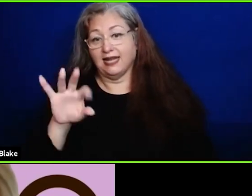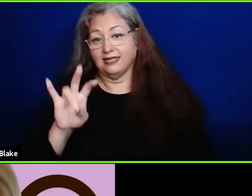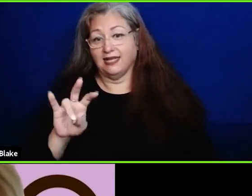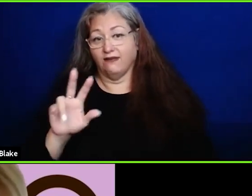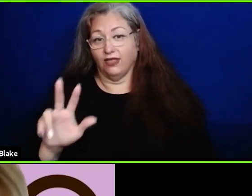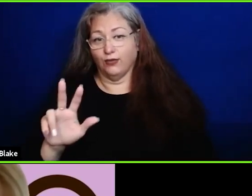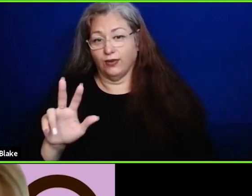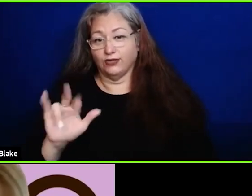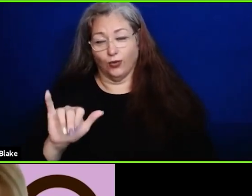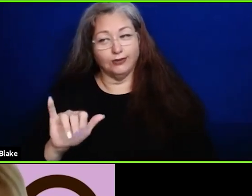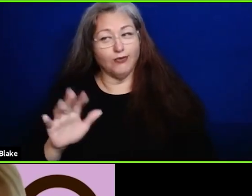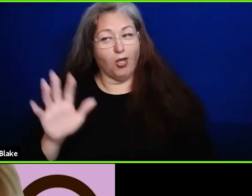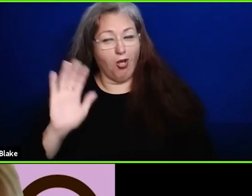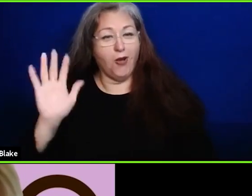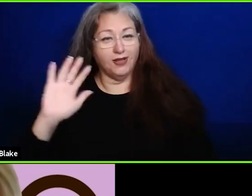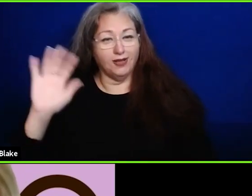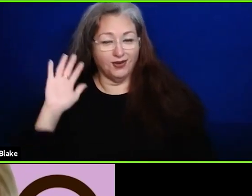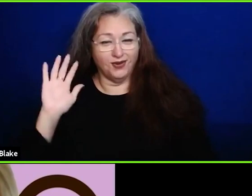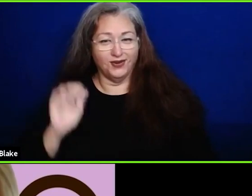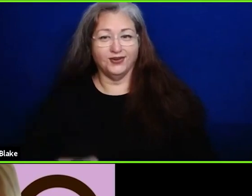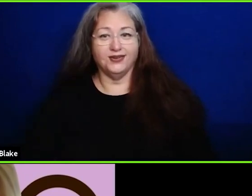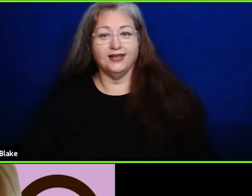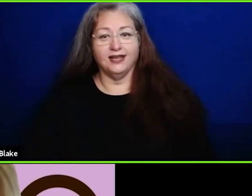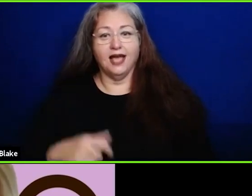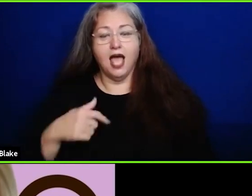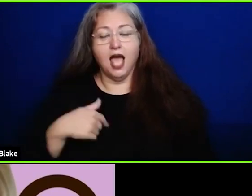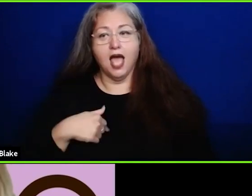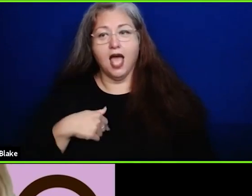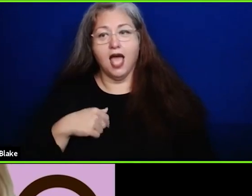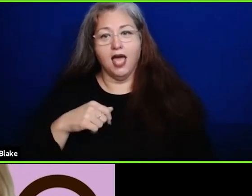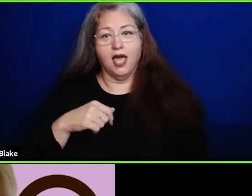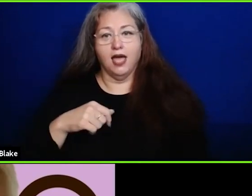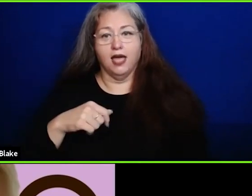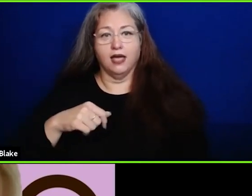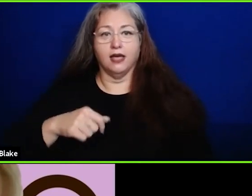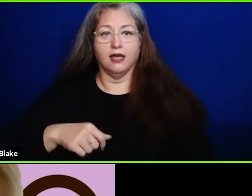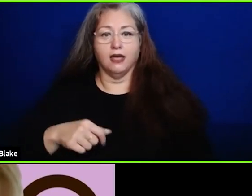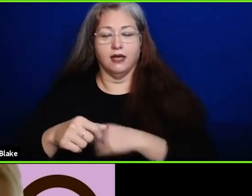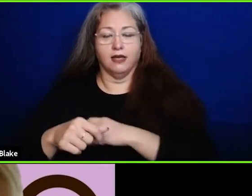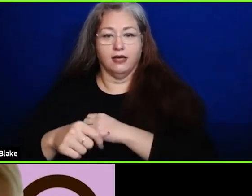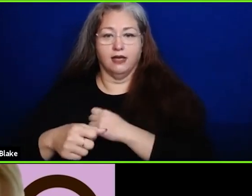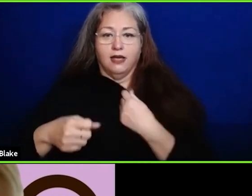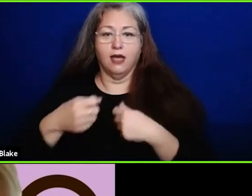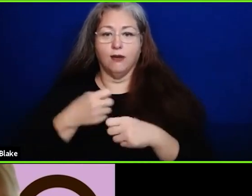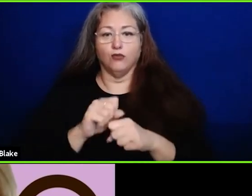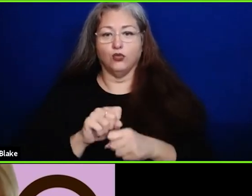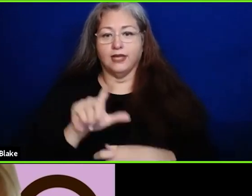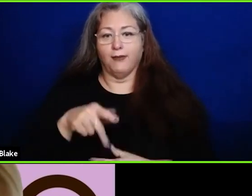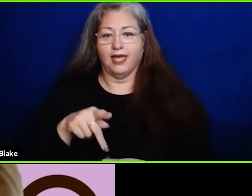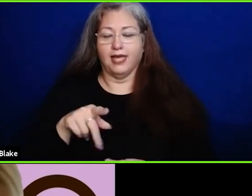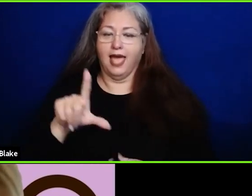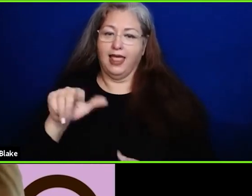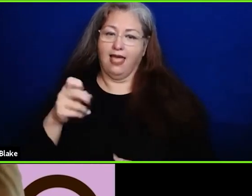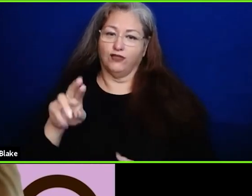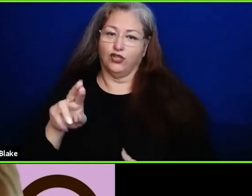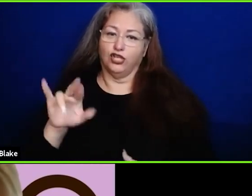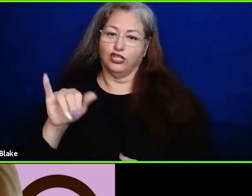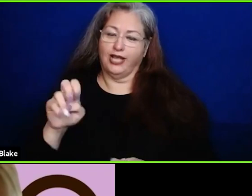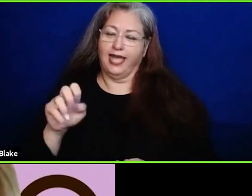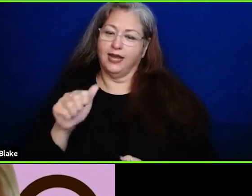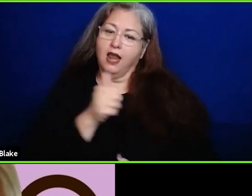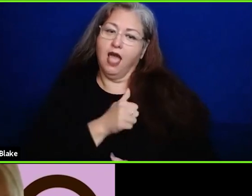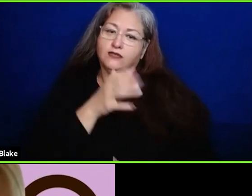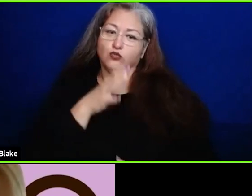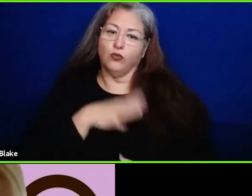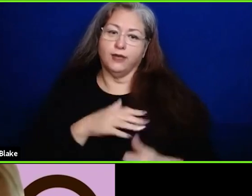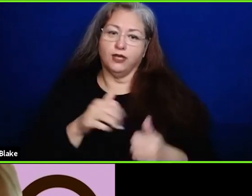1973, so a long time ago, I produced the ELP Lavender Jane Loves Women together